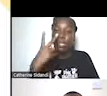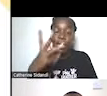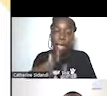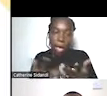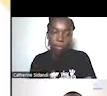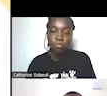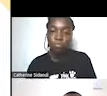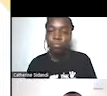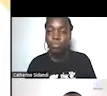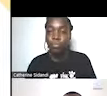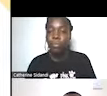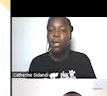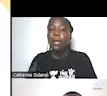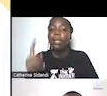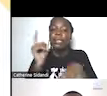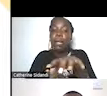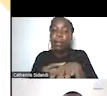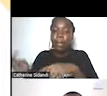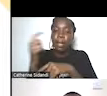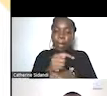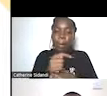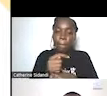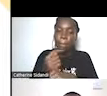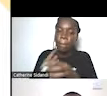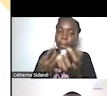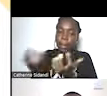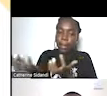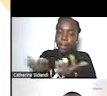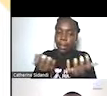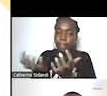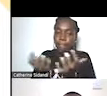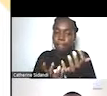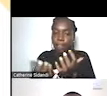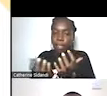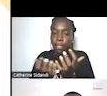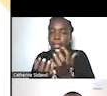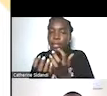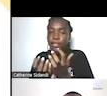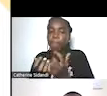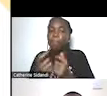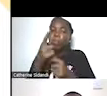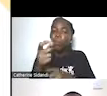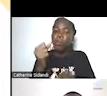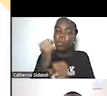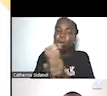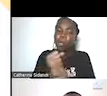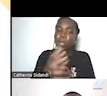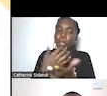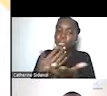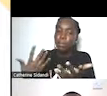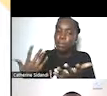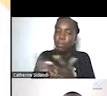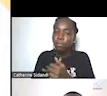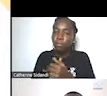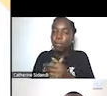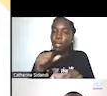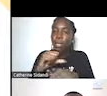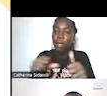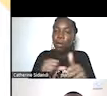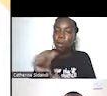When it comes to benefits, it's now obvious because we've learned of areas where it is being used. So we are saying that